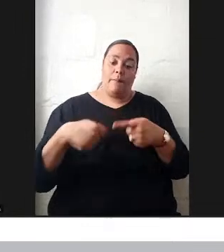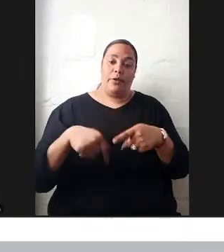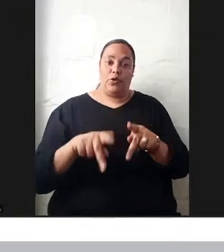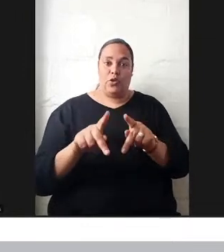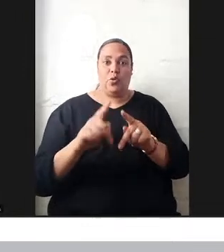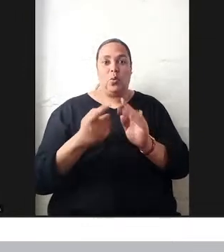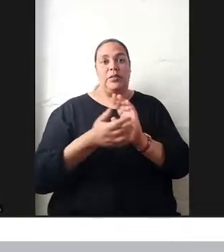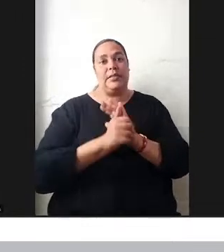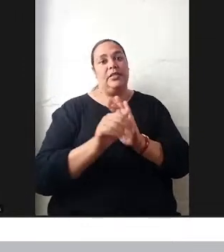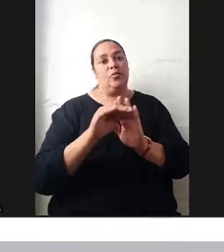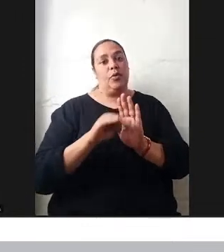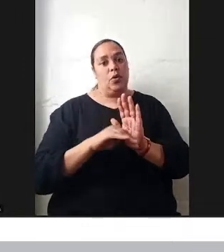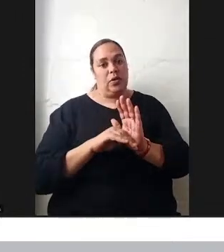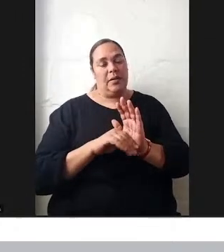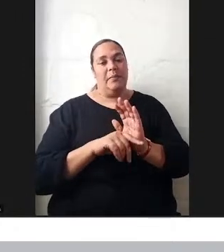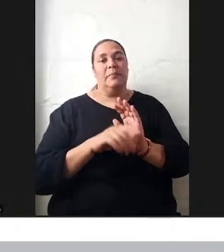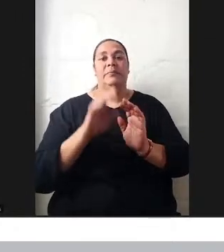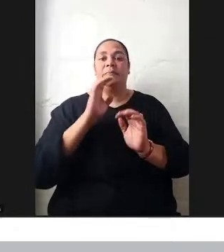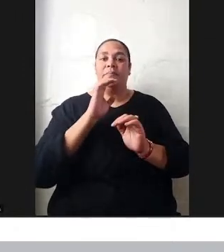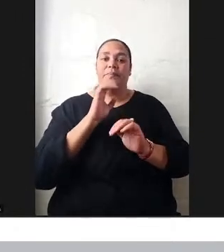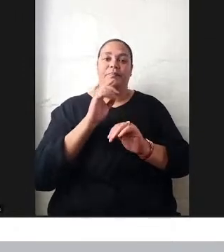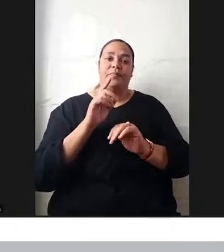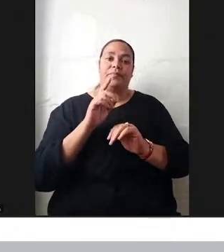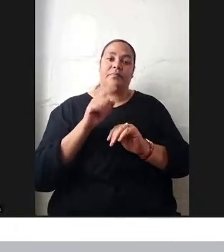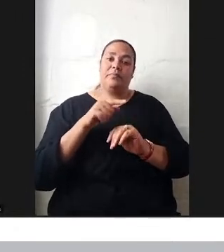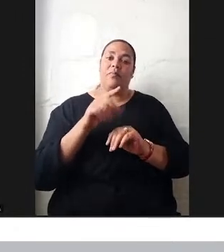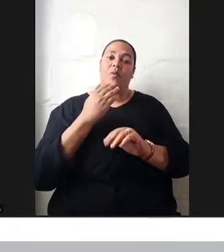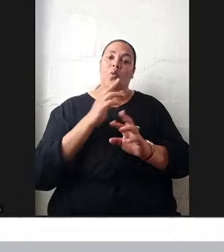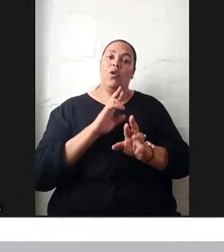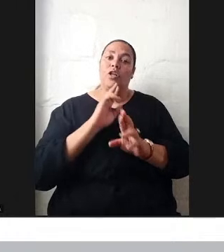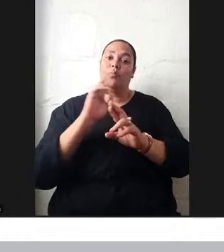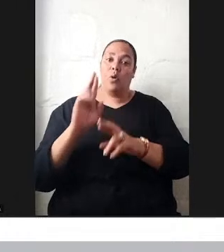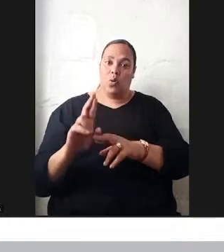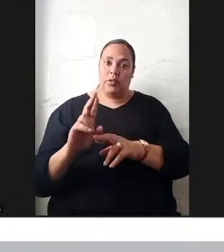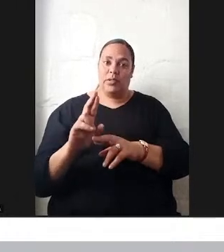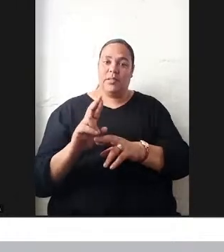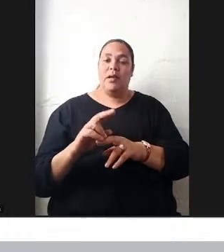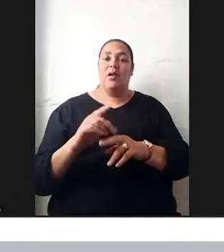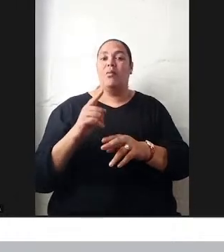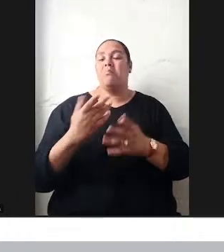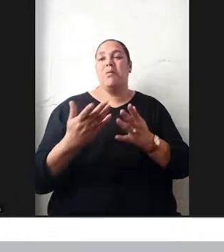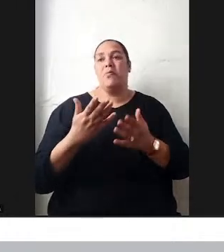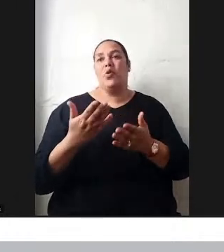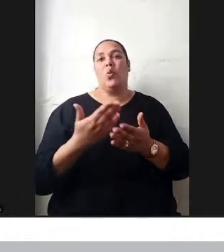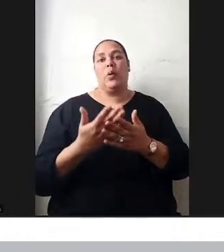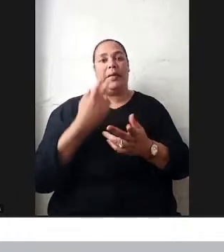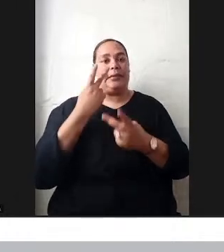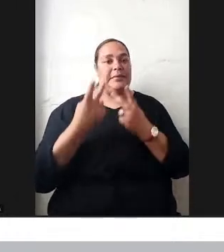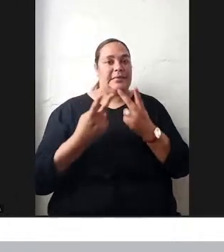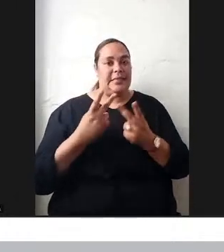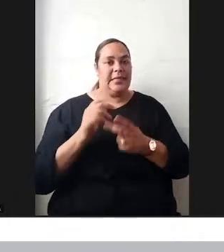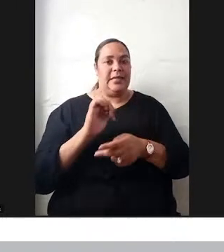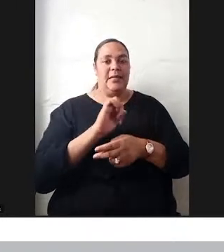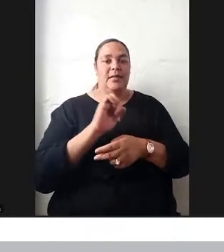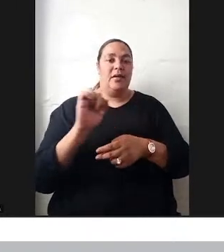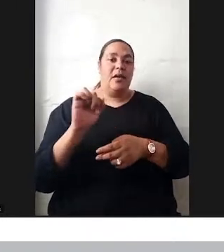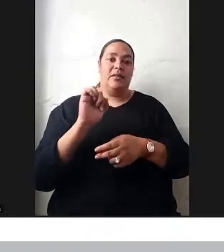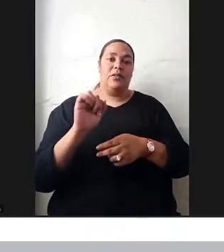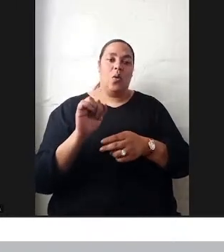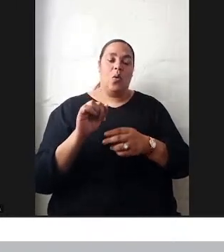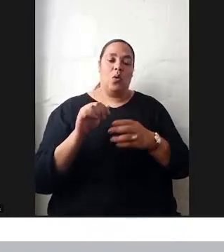programs that are reported on, one can actually see that the smallest